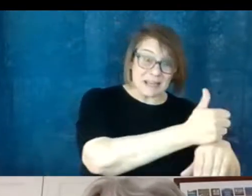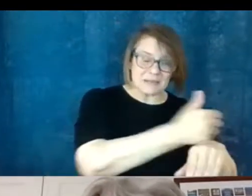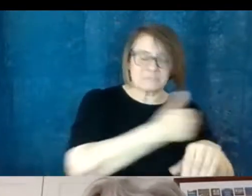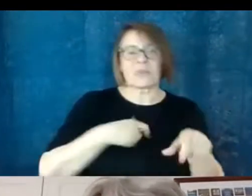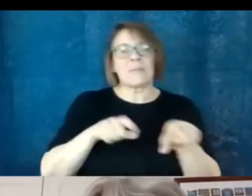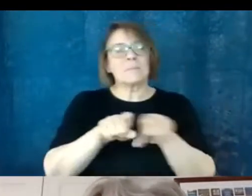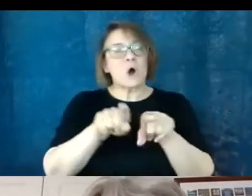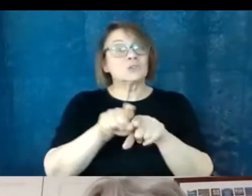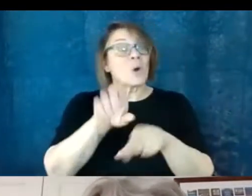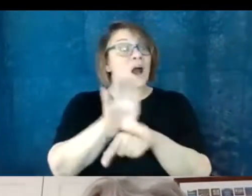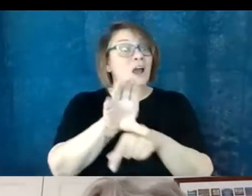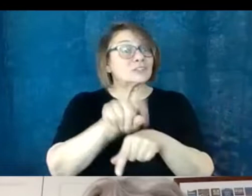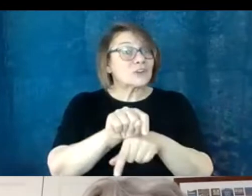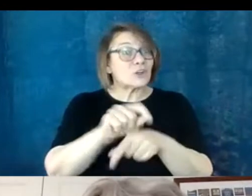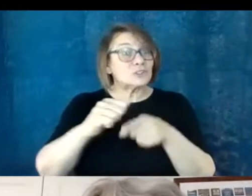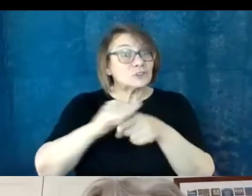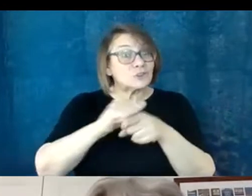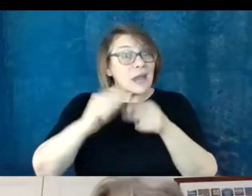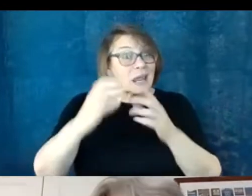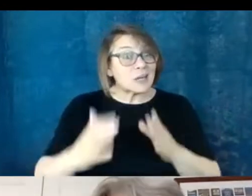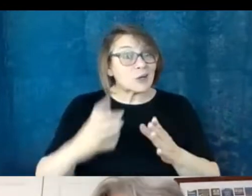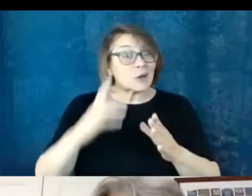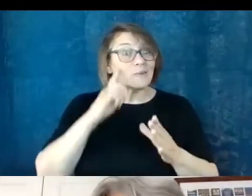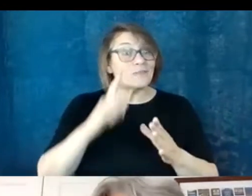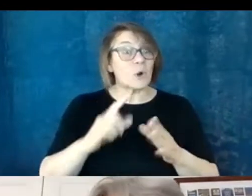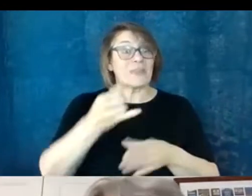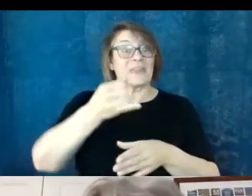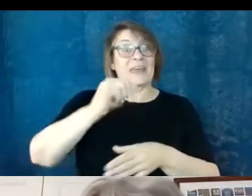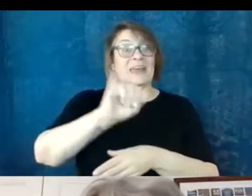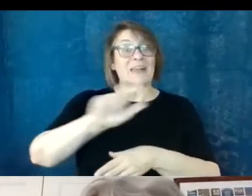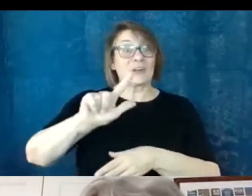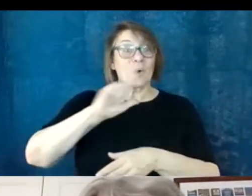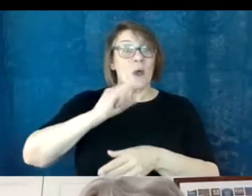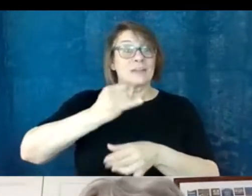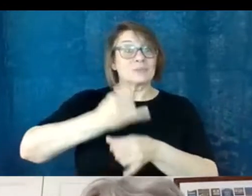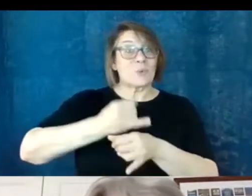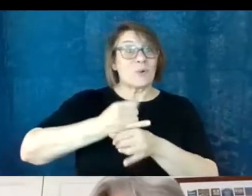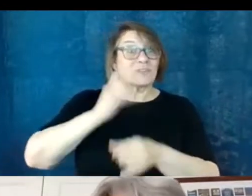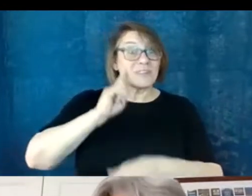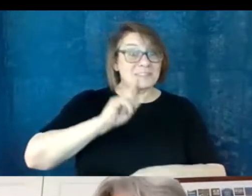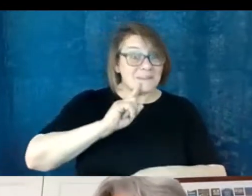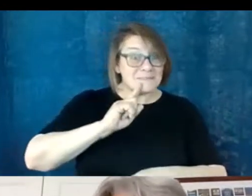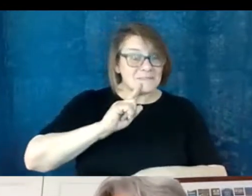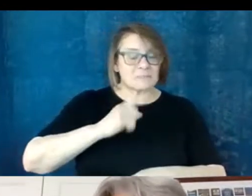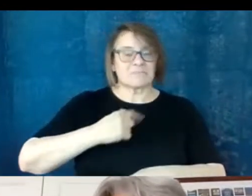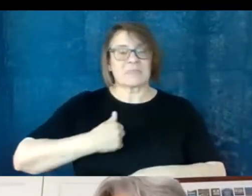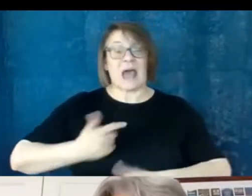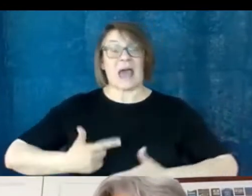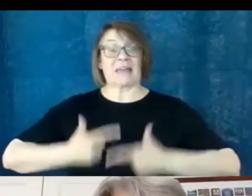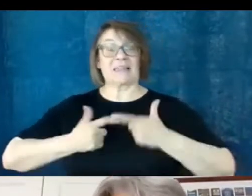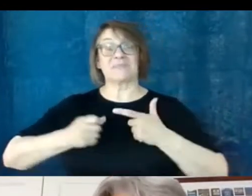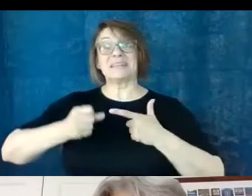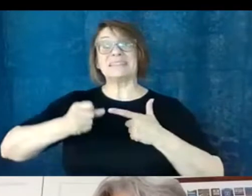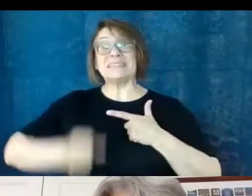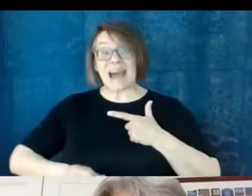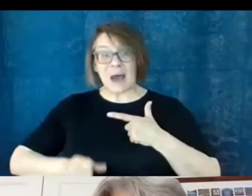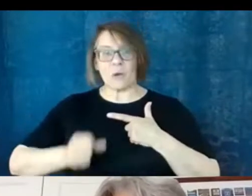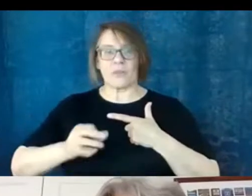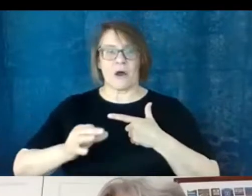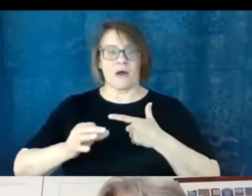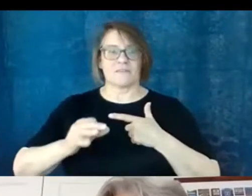a consultant trainer for the Illinois School for the Deaf. I live south of the state of